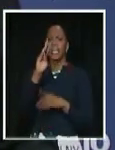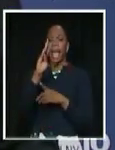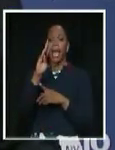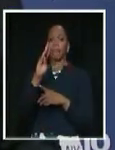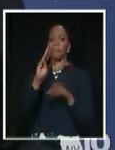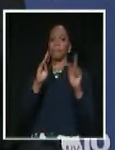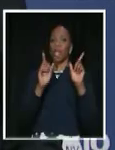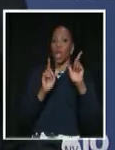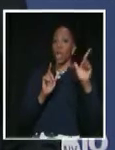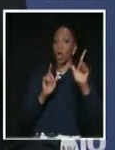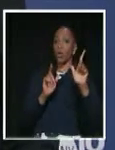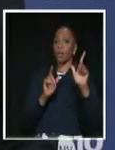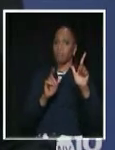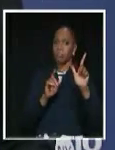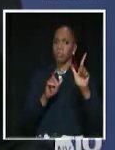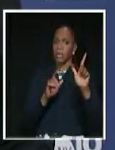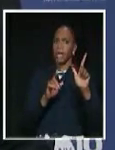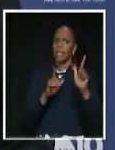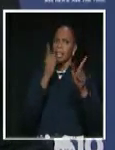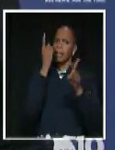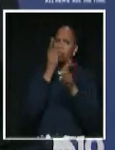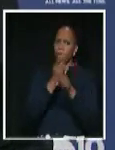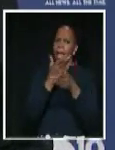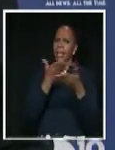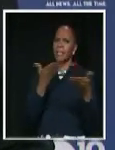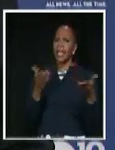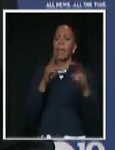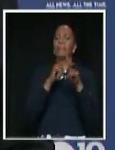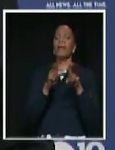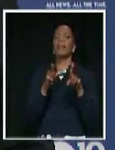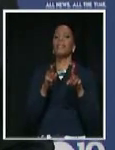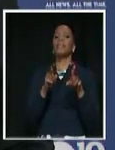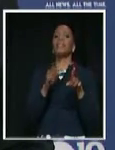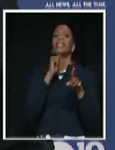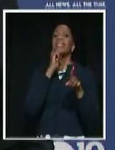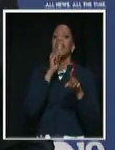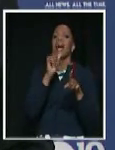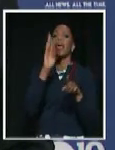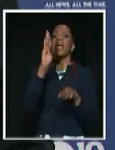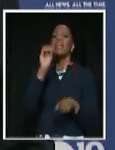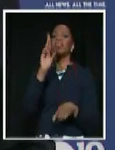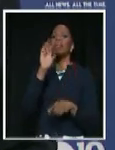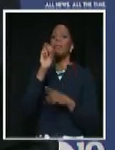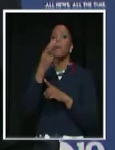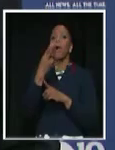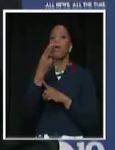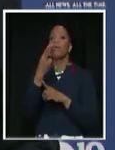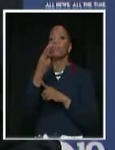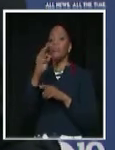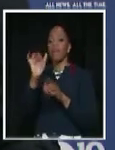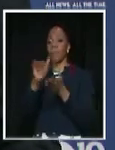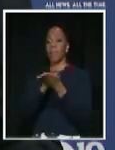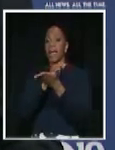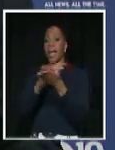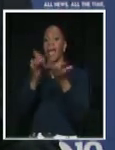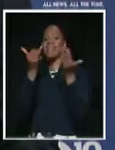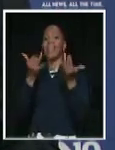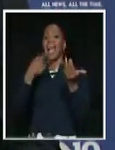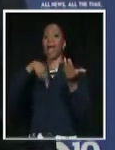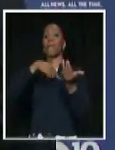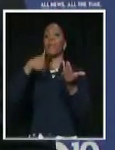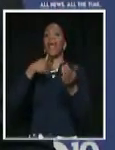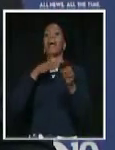are absolutely the right thing to do. They are not the right thing to do in the boroughs outside of Manhattan. Right now, we have enough